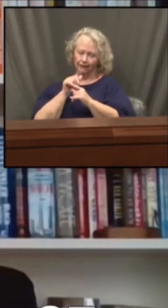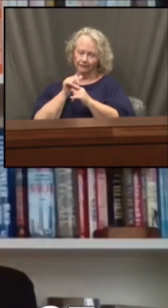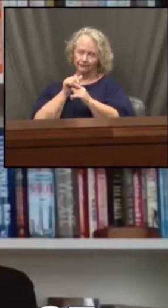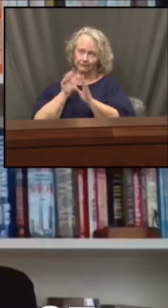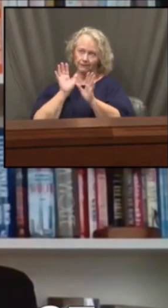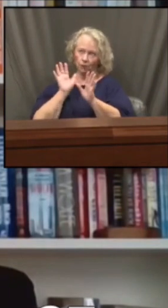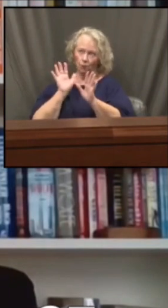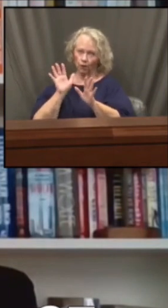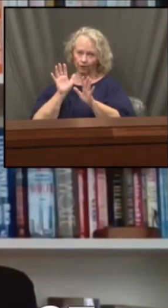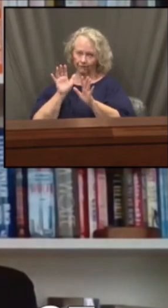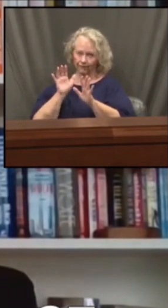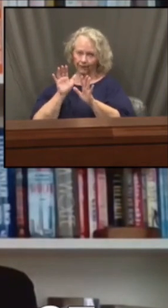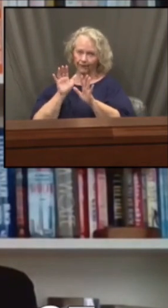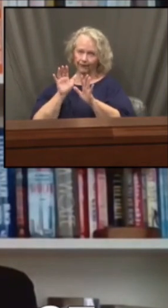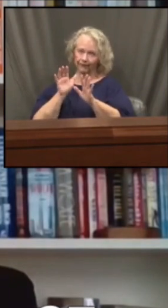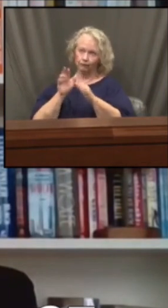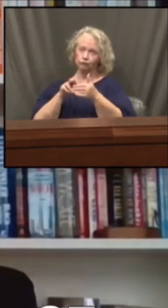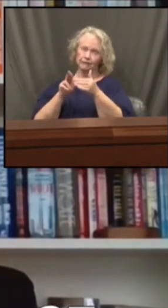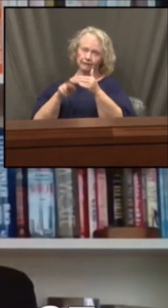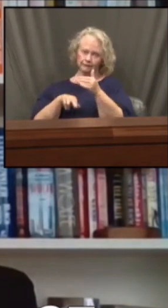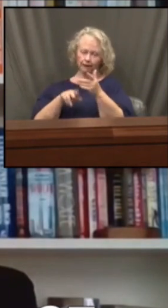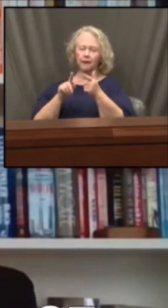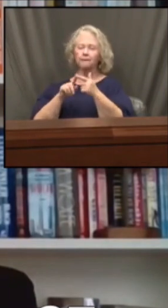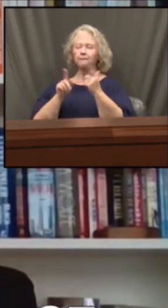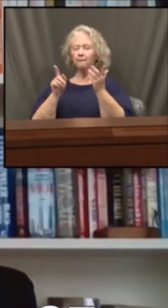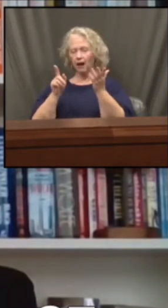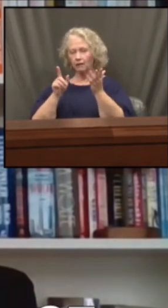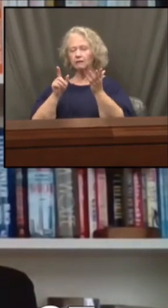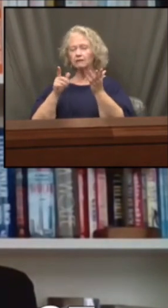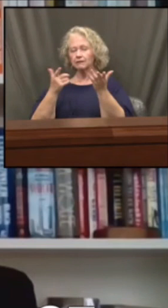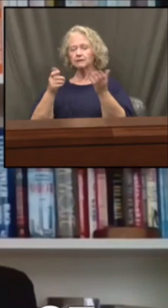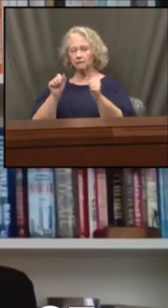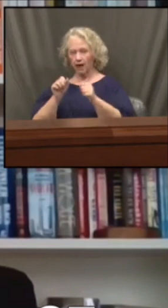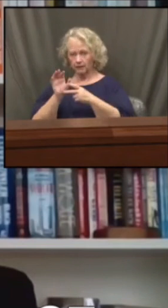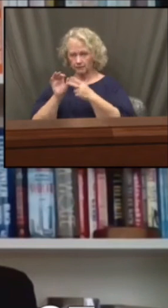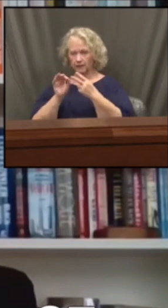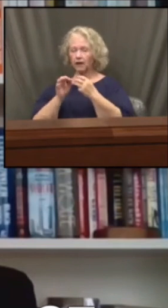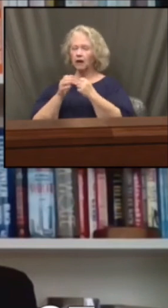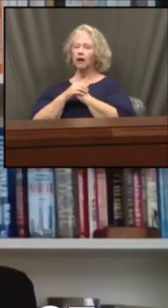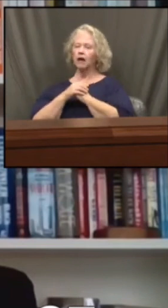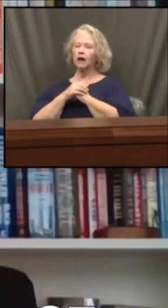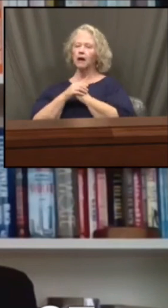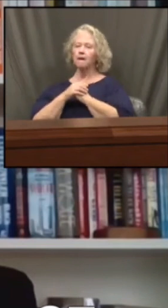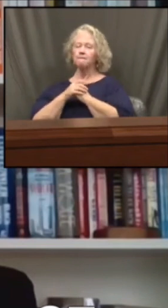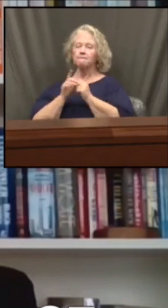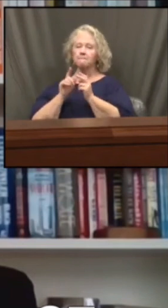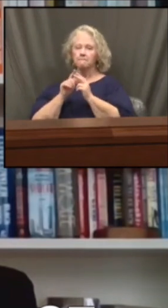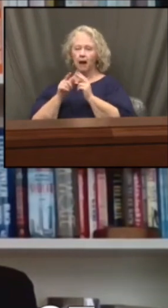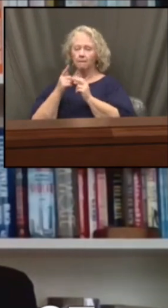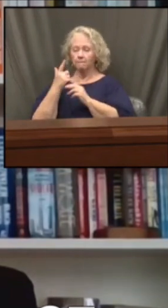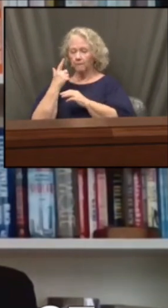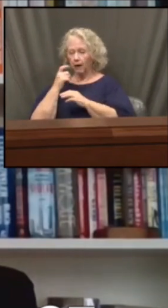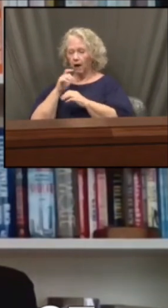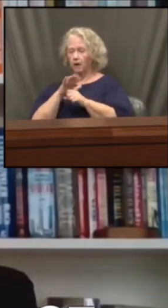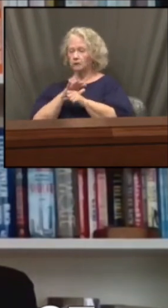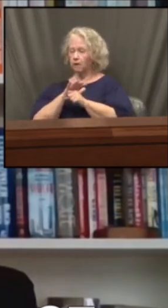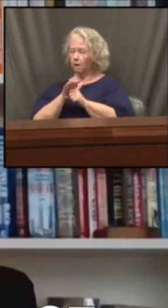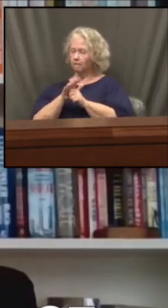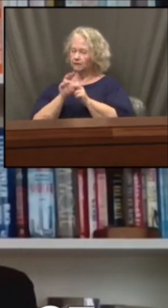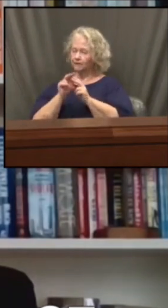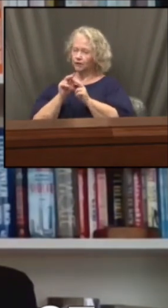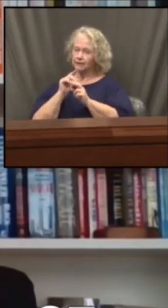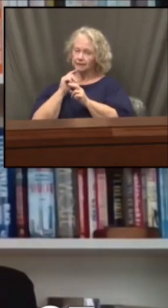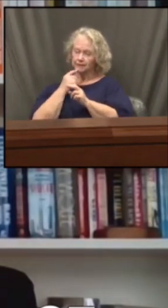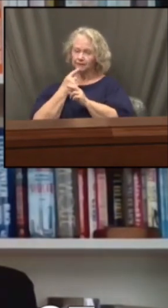option. But the other answer, I think, is that the severity of COVID and the risks in some of these